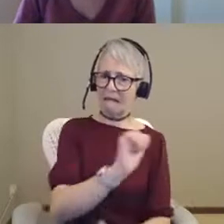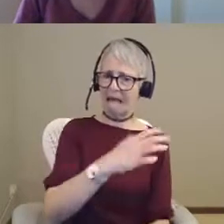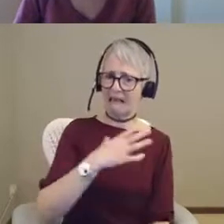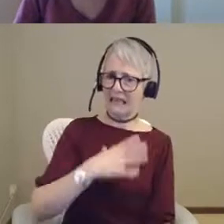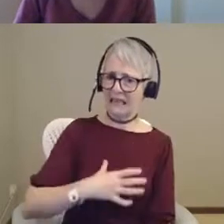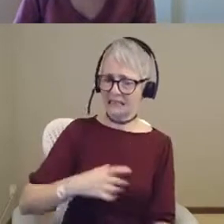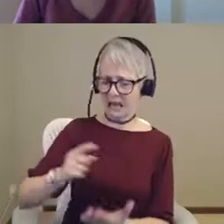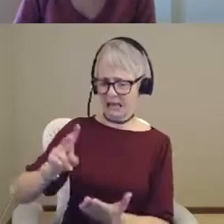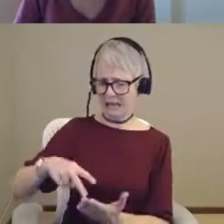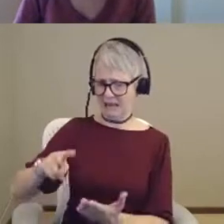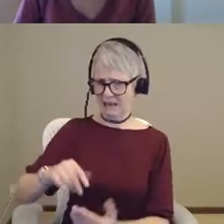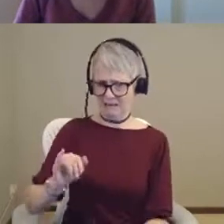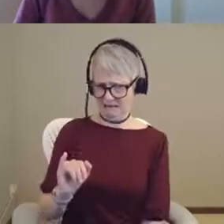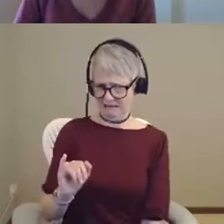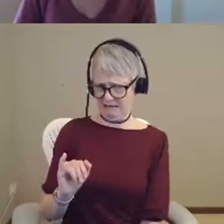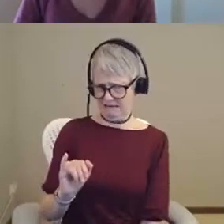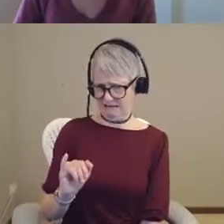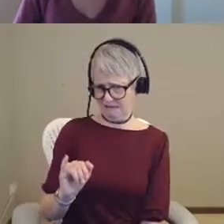and I thought that was just horrible.